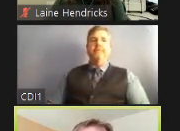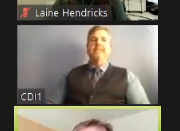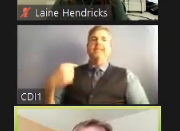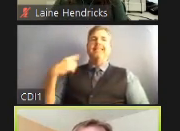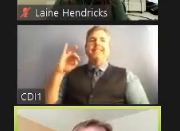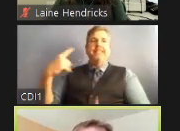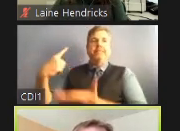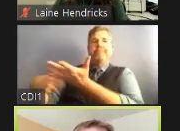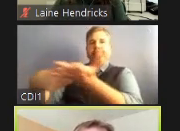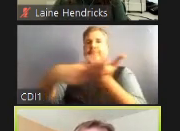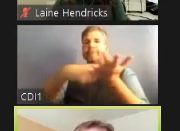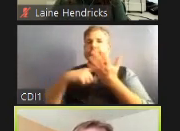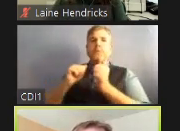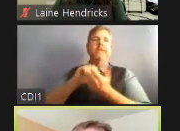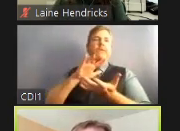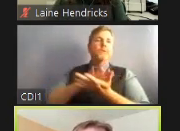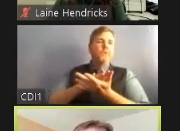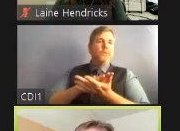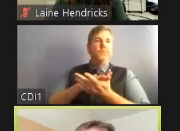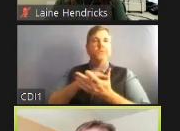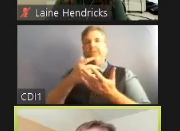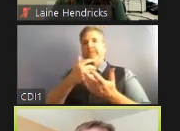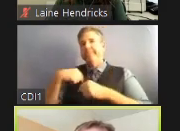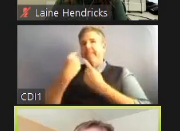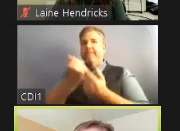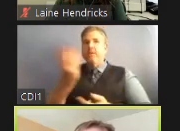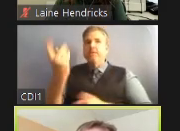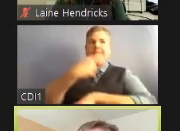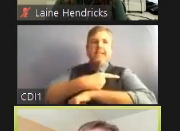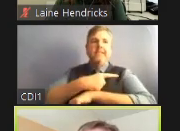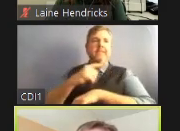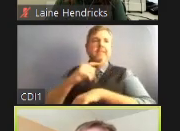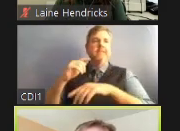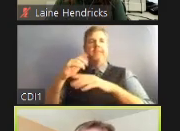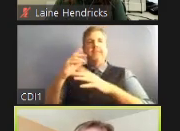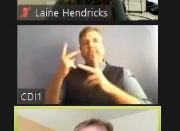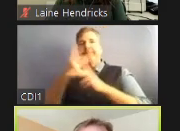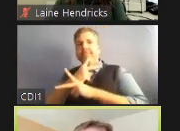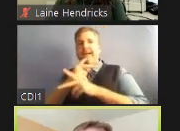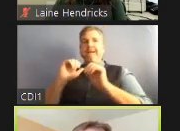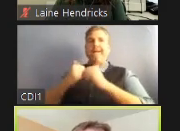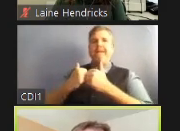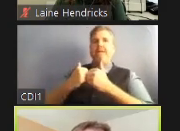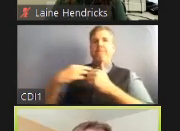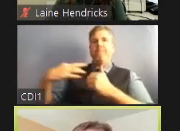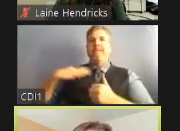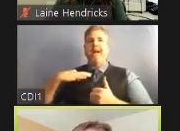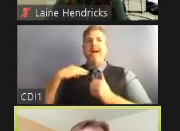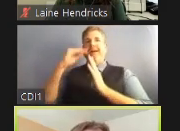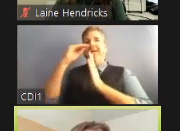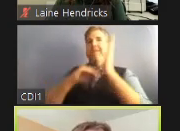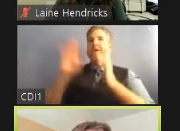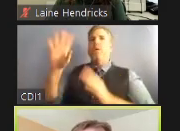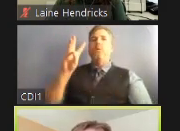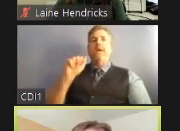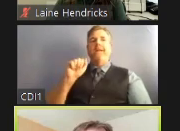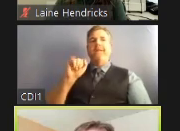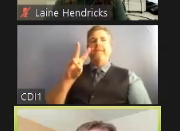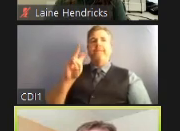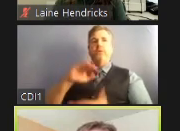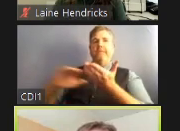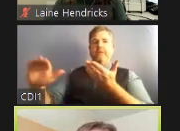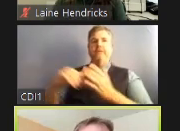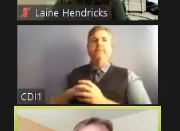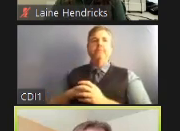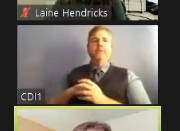days, outlining the waiver application process. The waiver application itself will be released tomorrow to schools